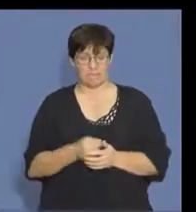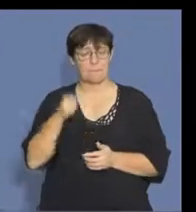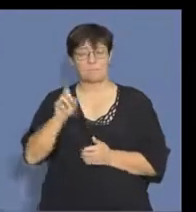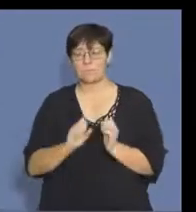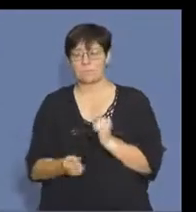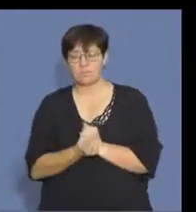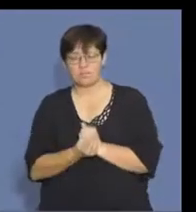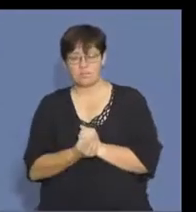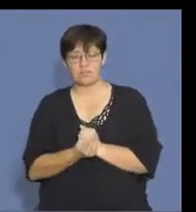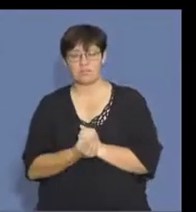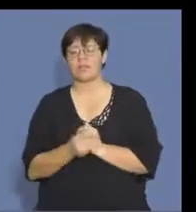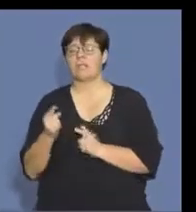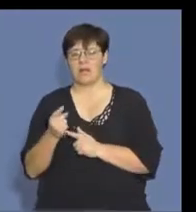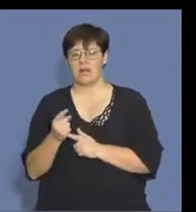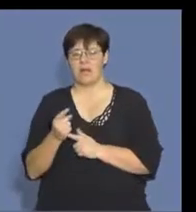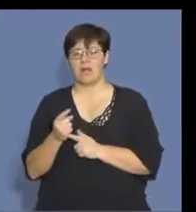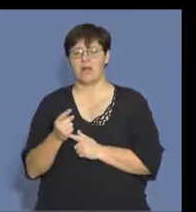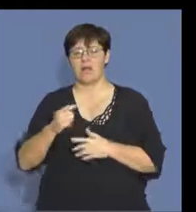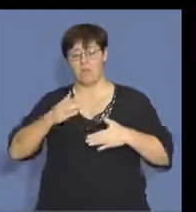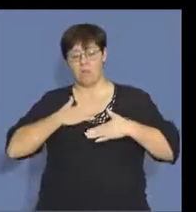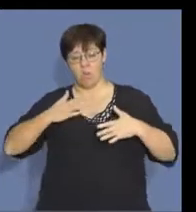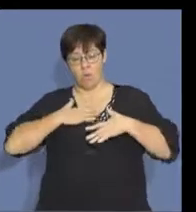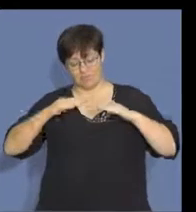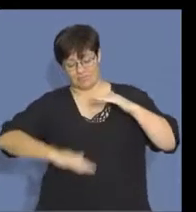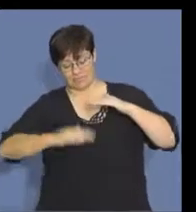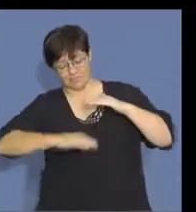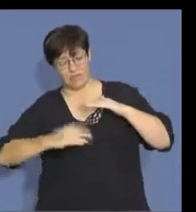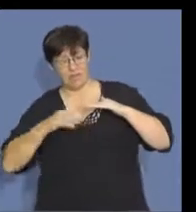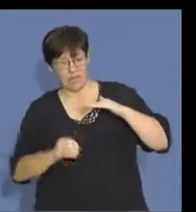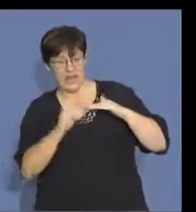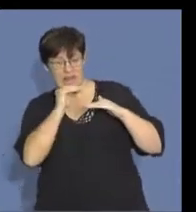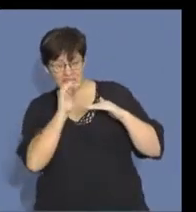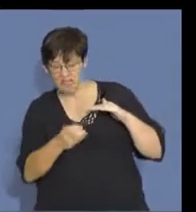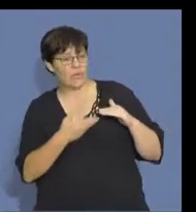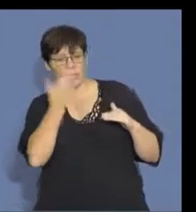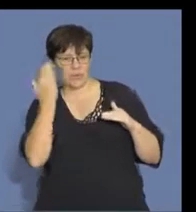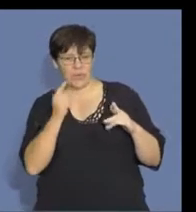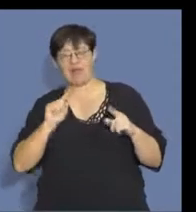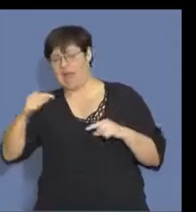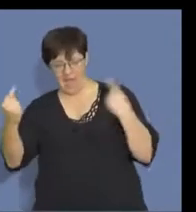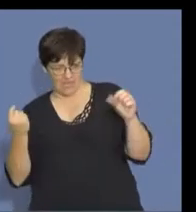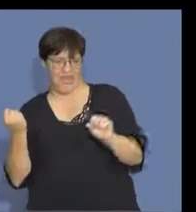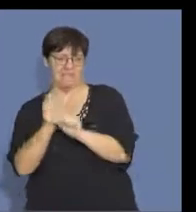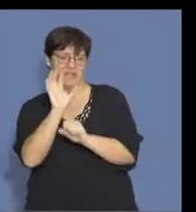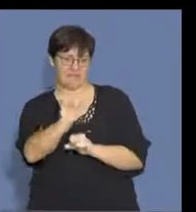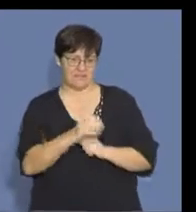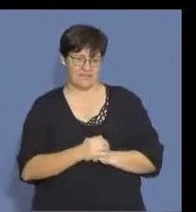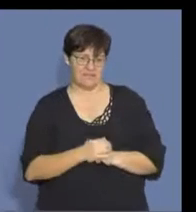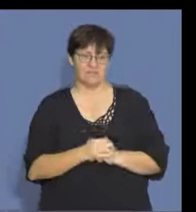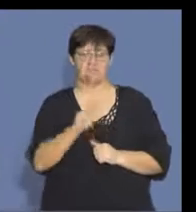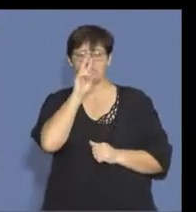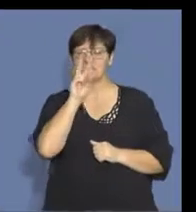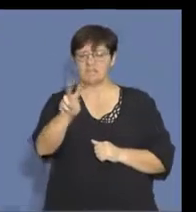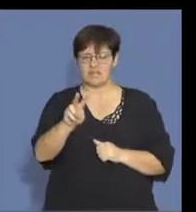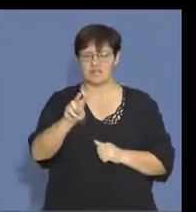to less dissolved oxygen in the bottom of the water, and in turn affects other aquatic organisms. So here's an image of